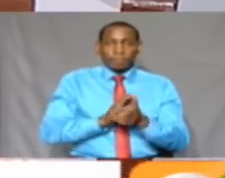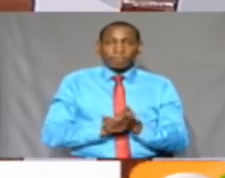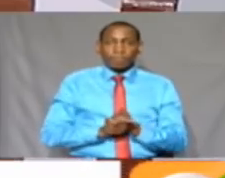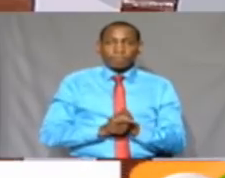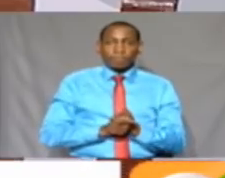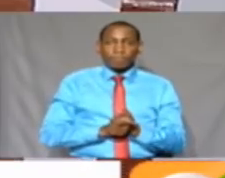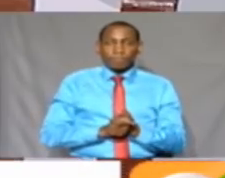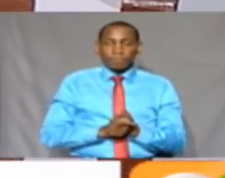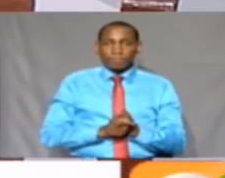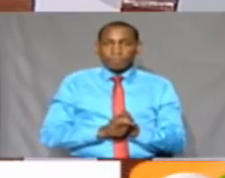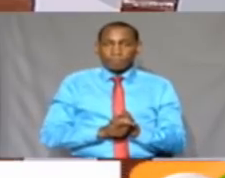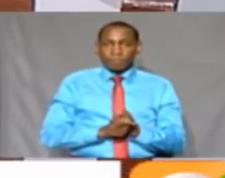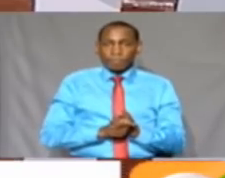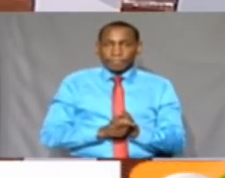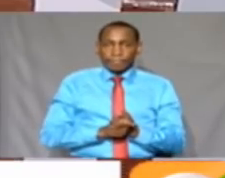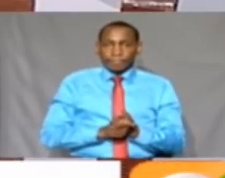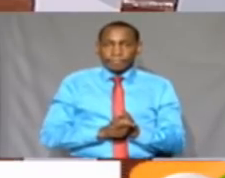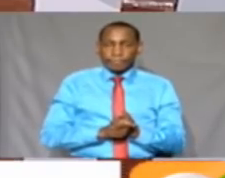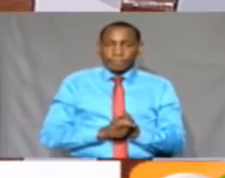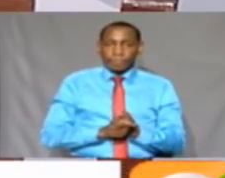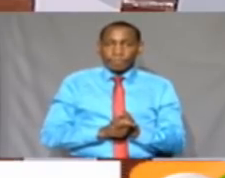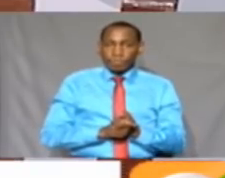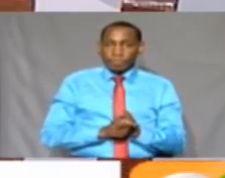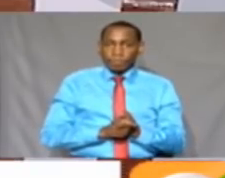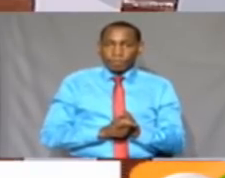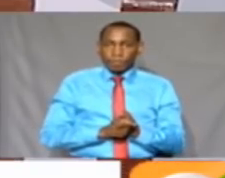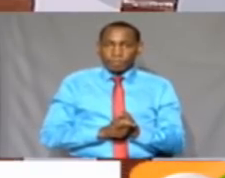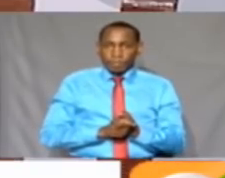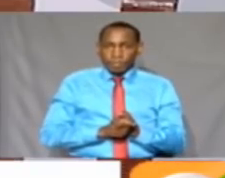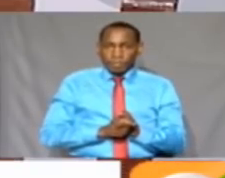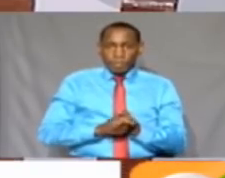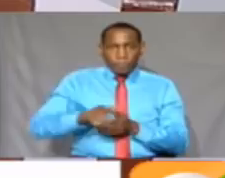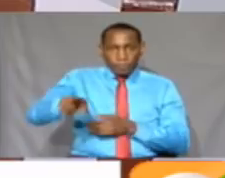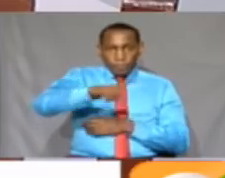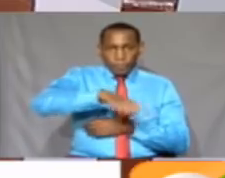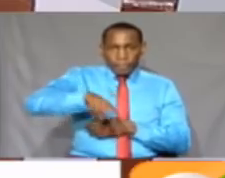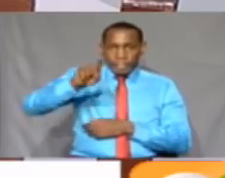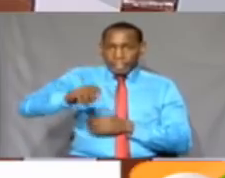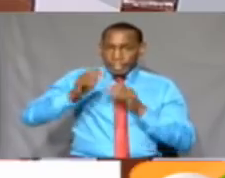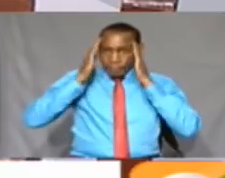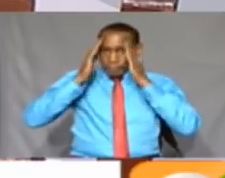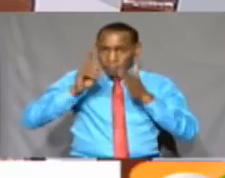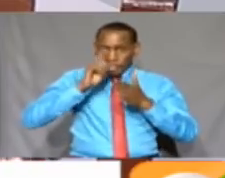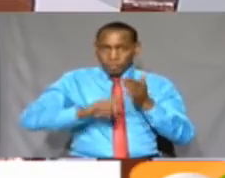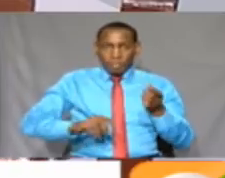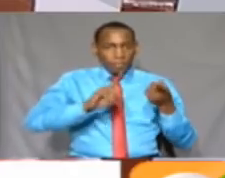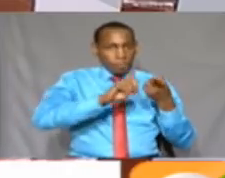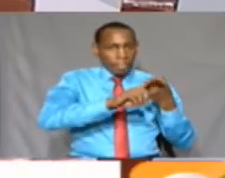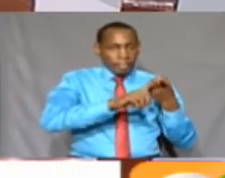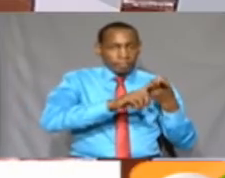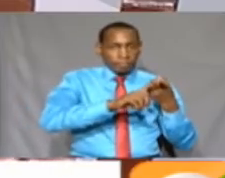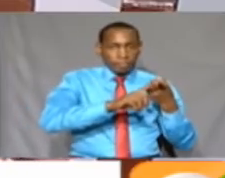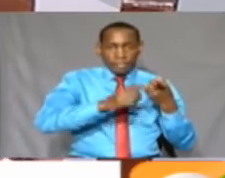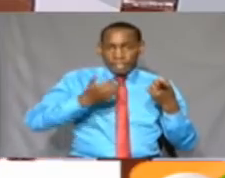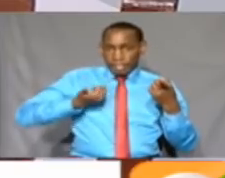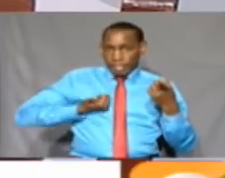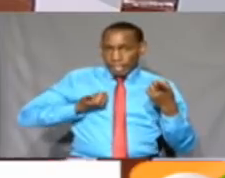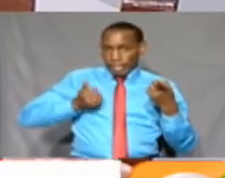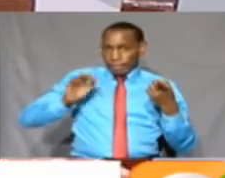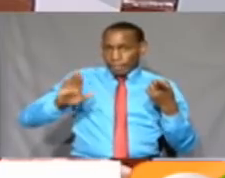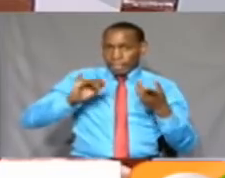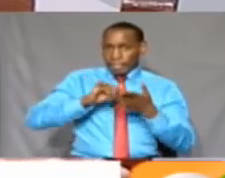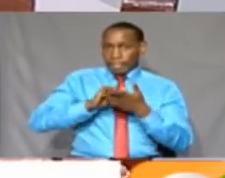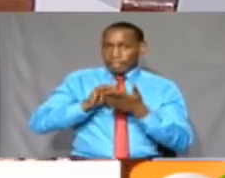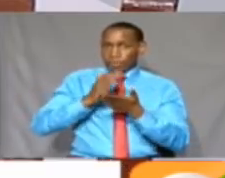Yeah. So I think what we need to look at, one, is this young girl who has